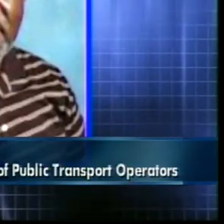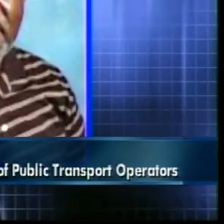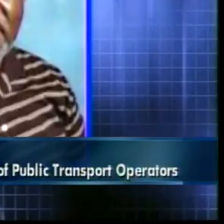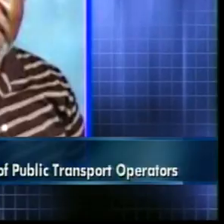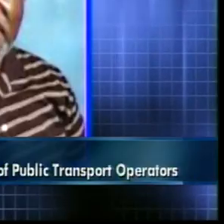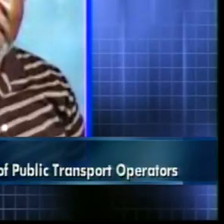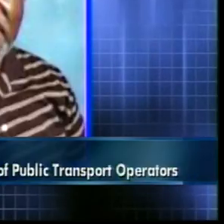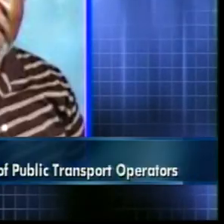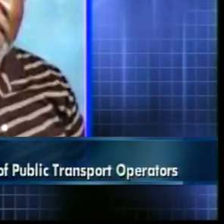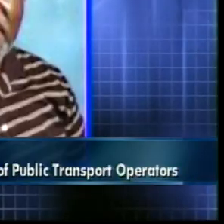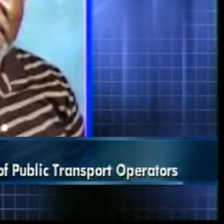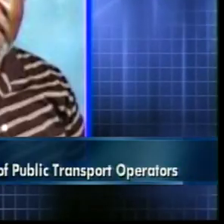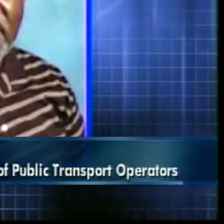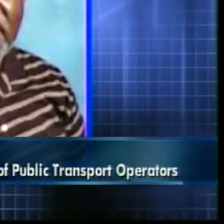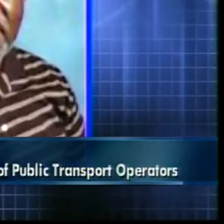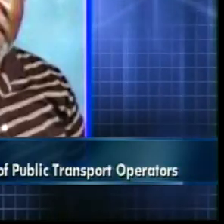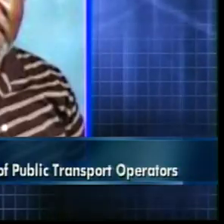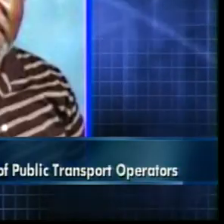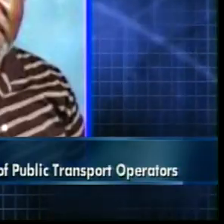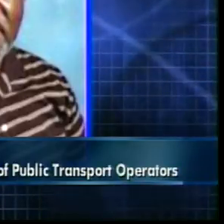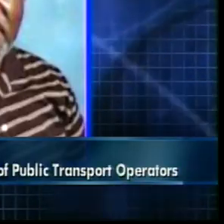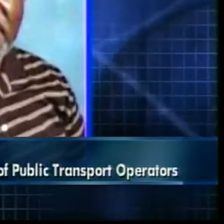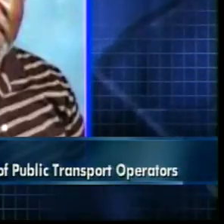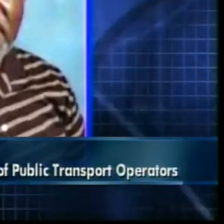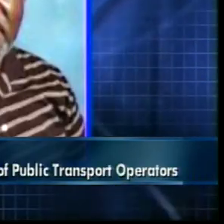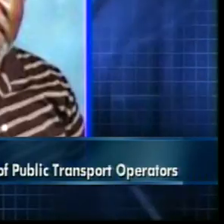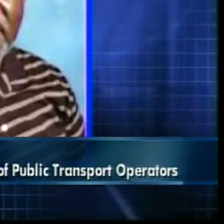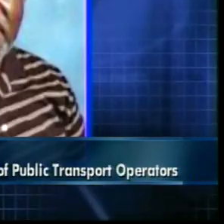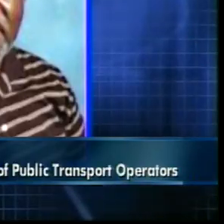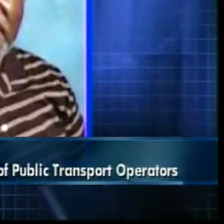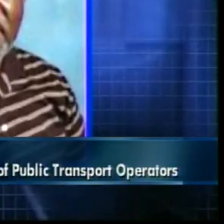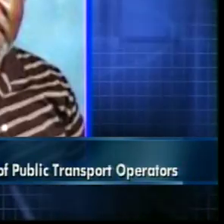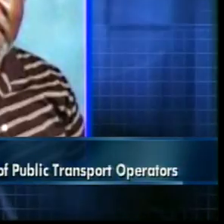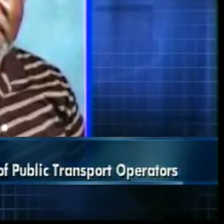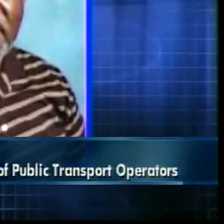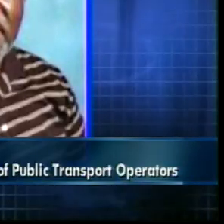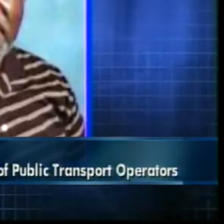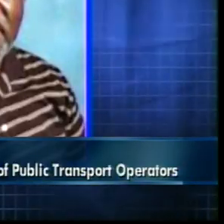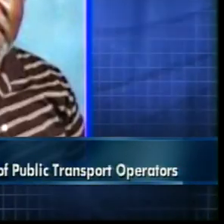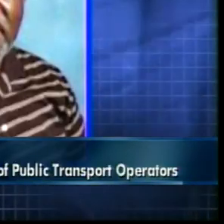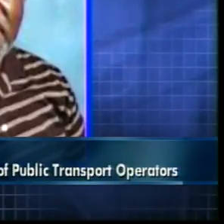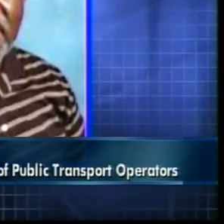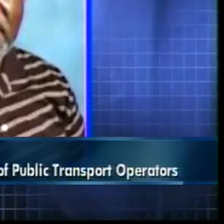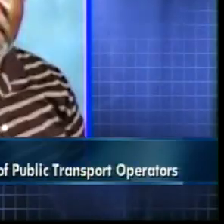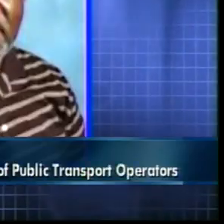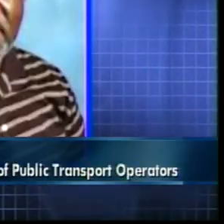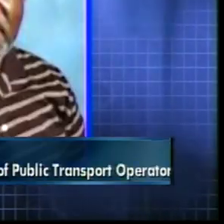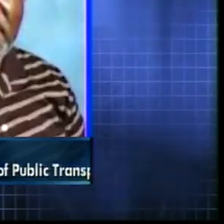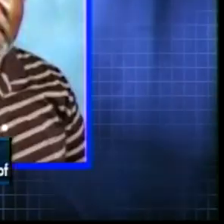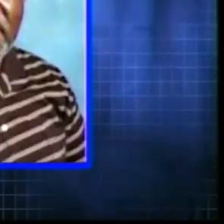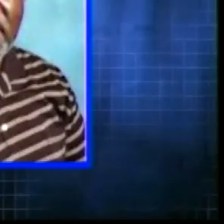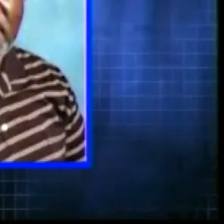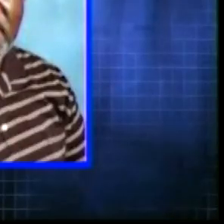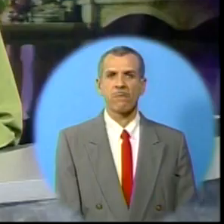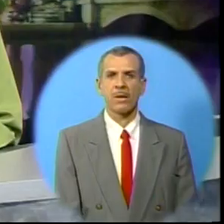the face of more service providers and reduced ridership for the operators to survive.